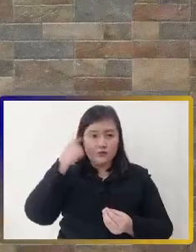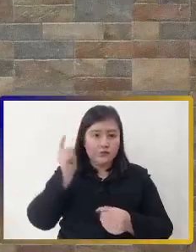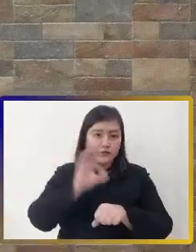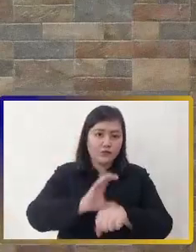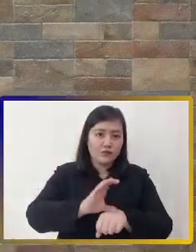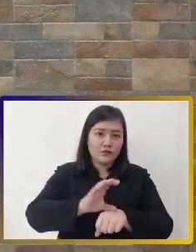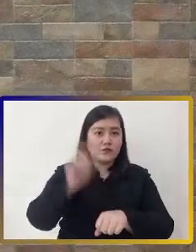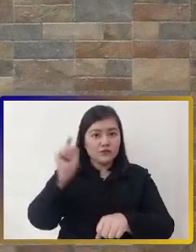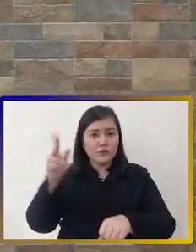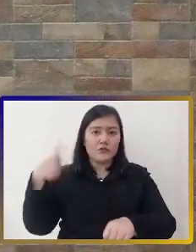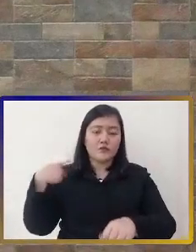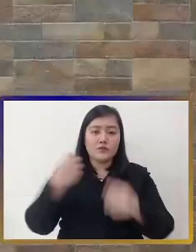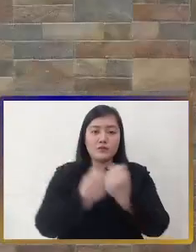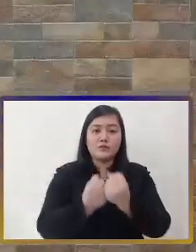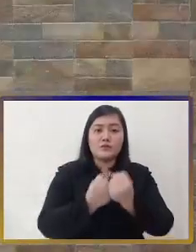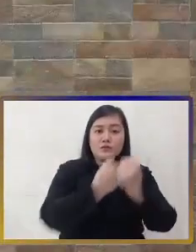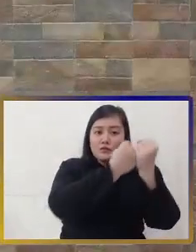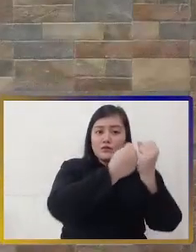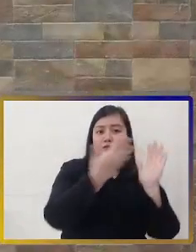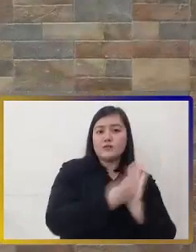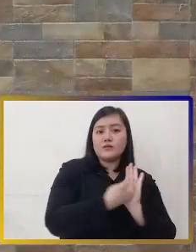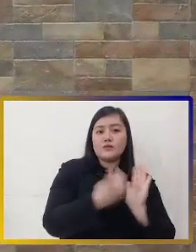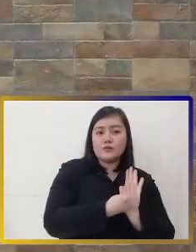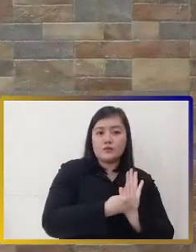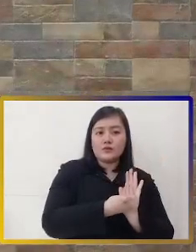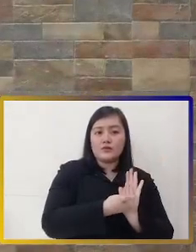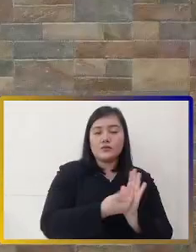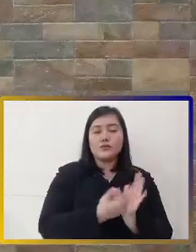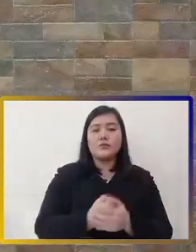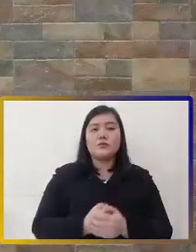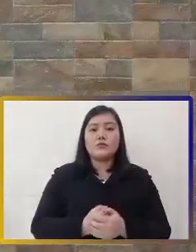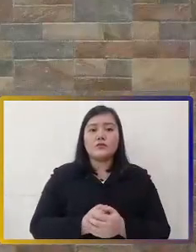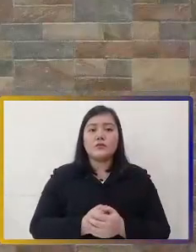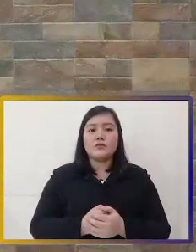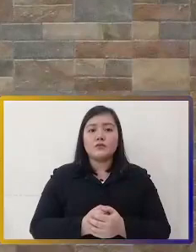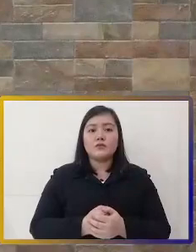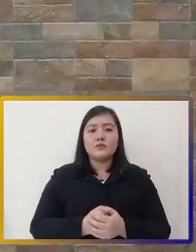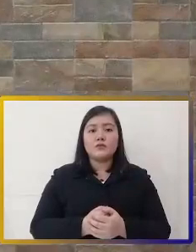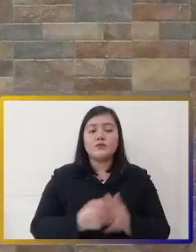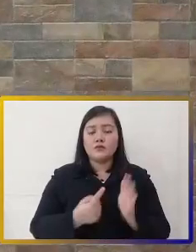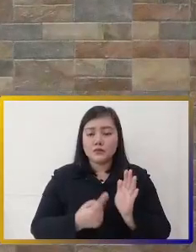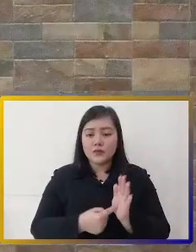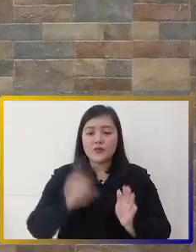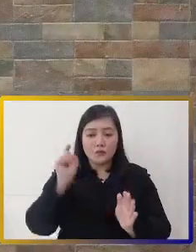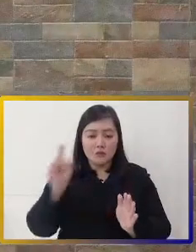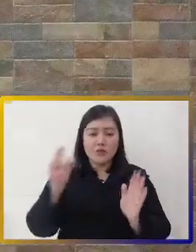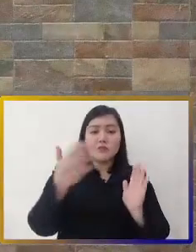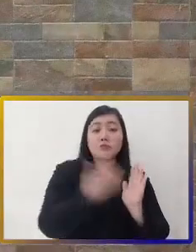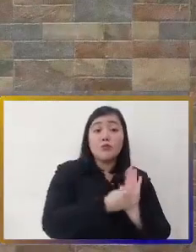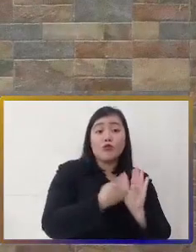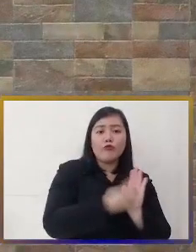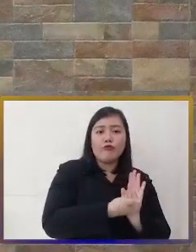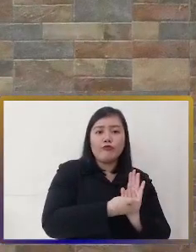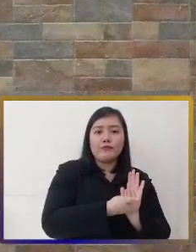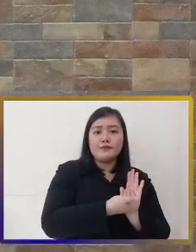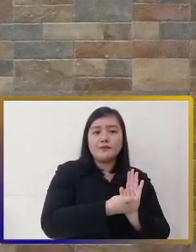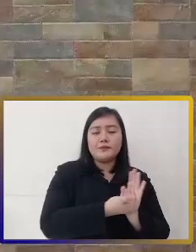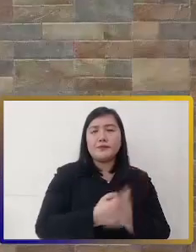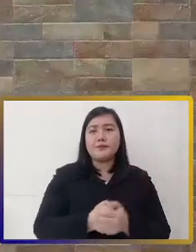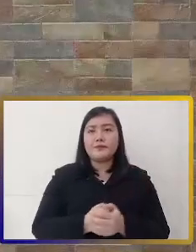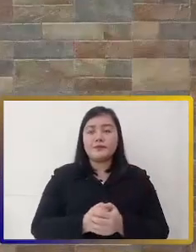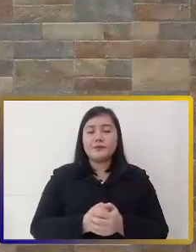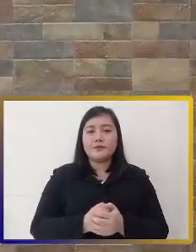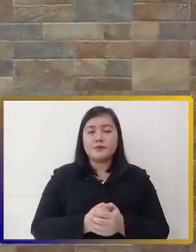yung tinatawag natin sa Tagalog word na pagpapatunay or nagpapatunay. You see? And it is,